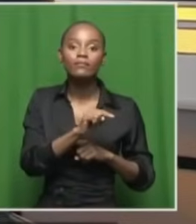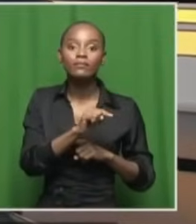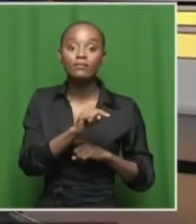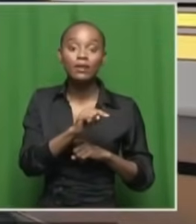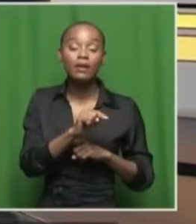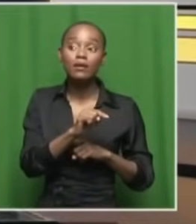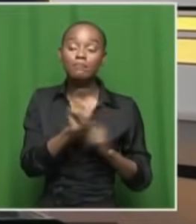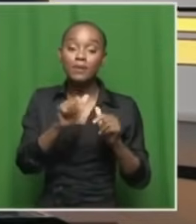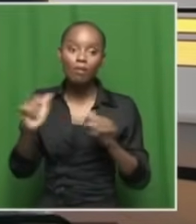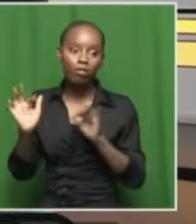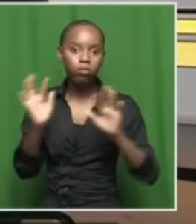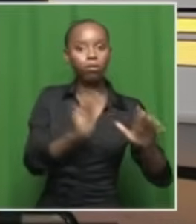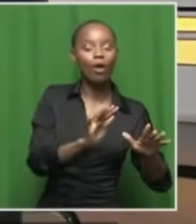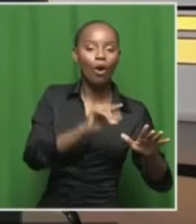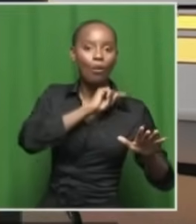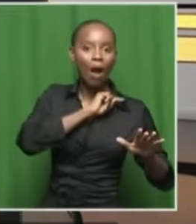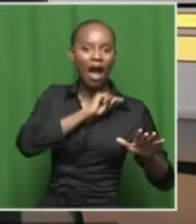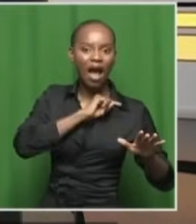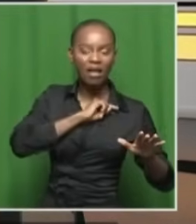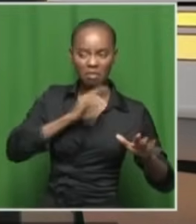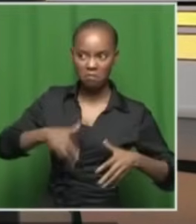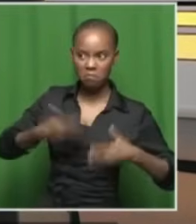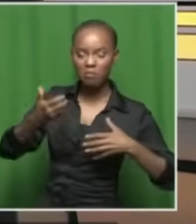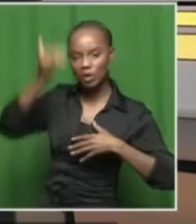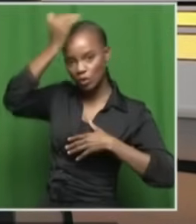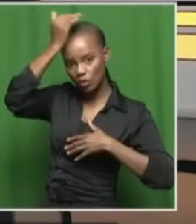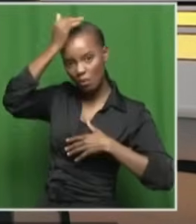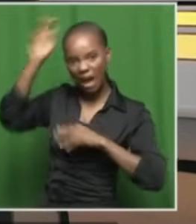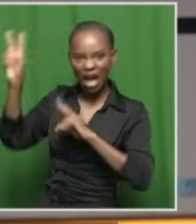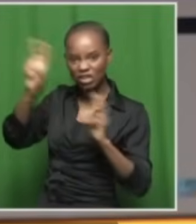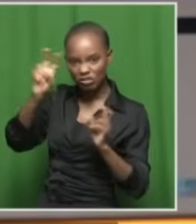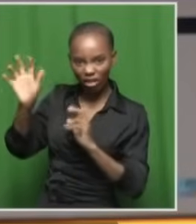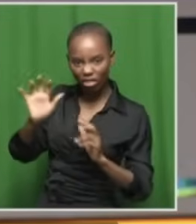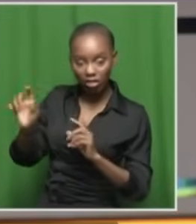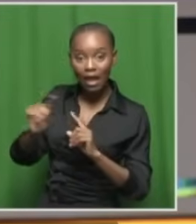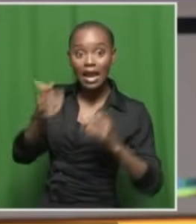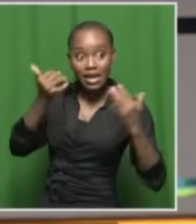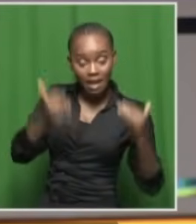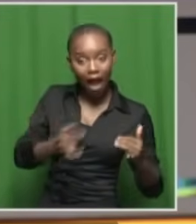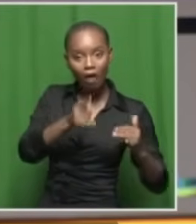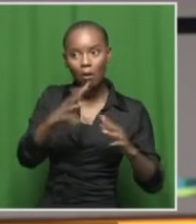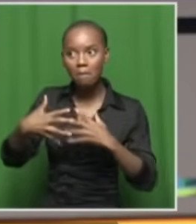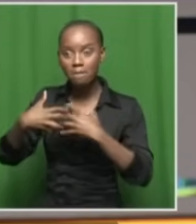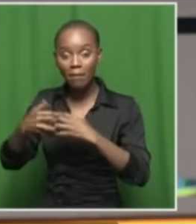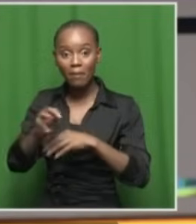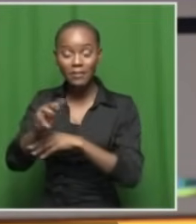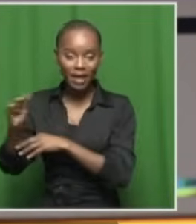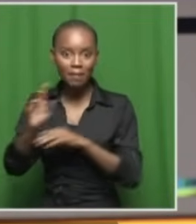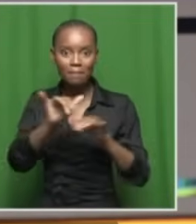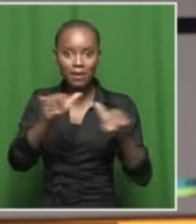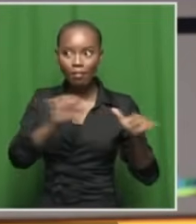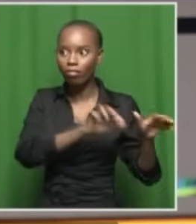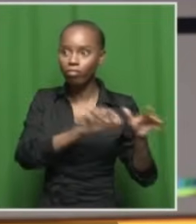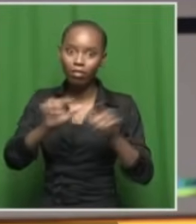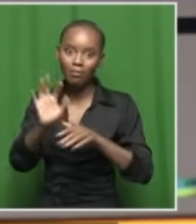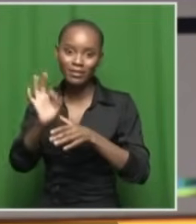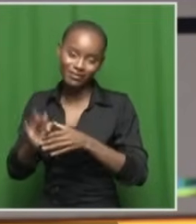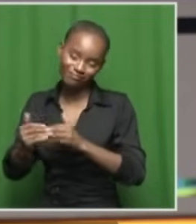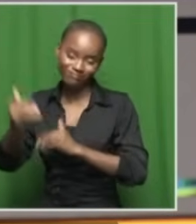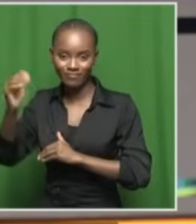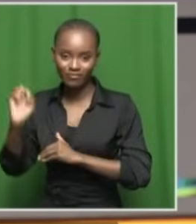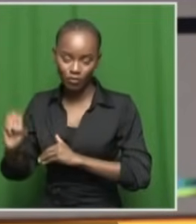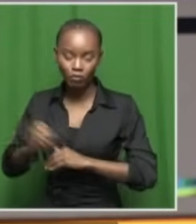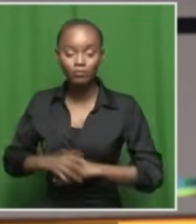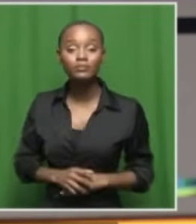to MK. There's that factor, Sakina. Lots and lots of analysts have been talking about it,